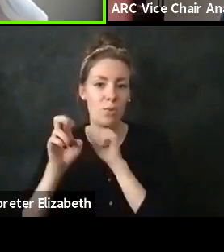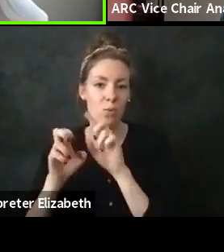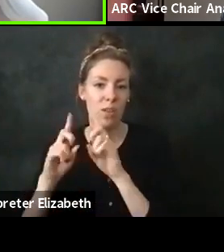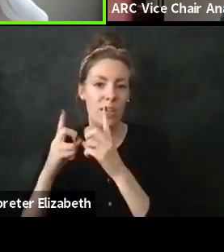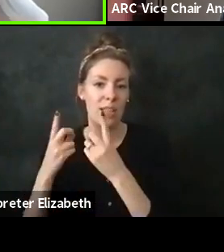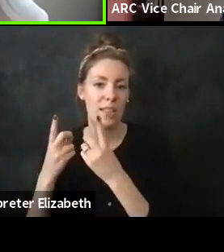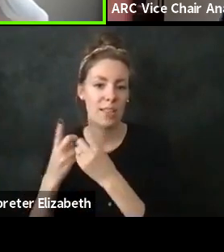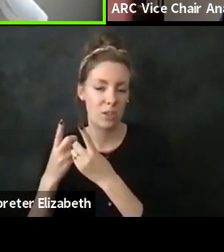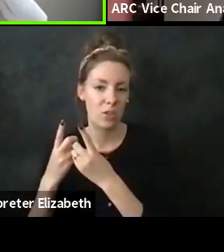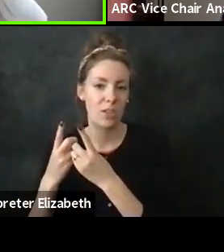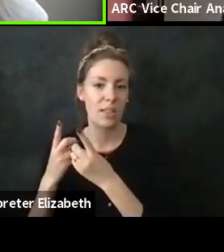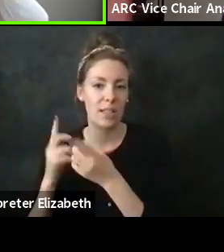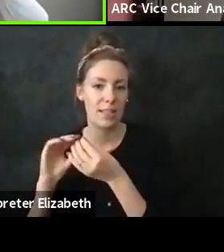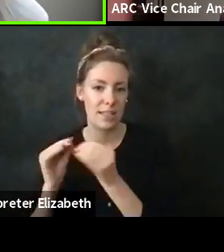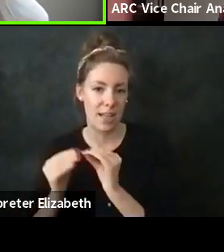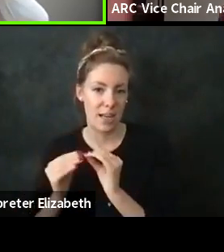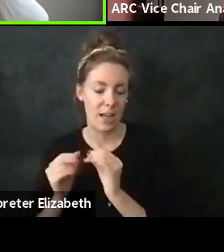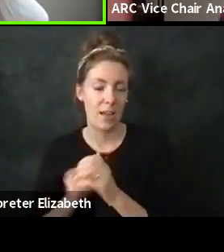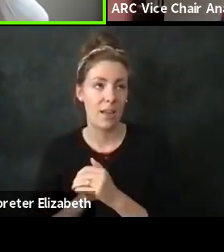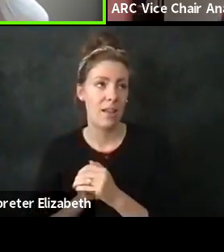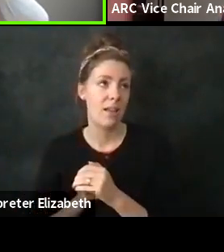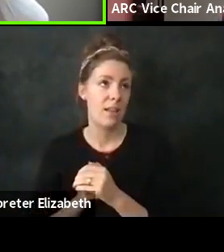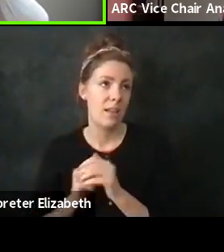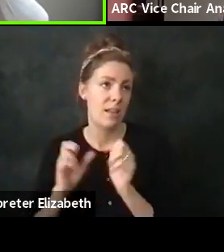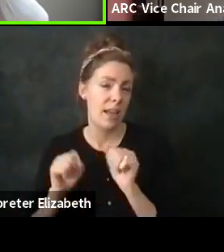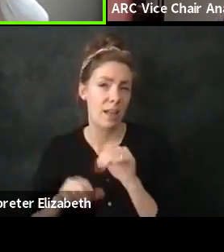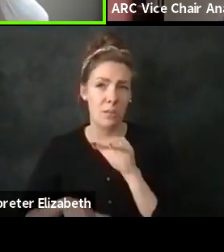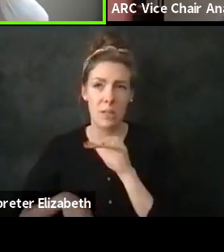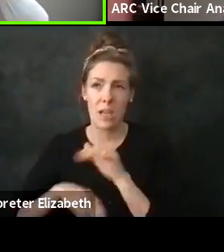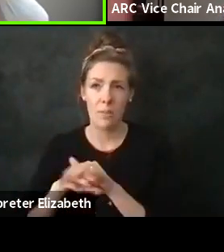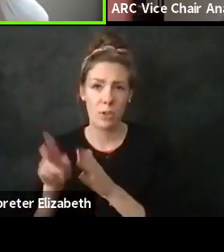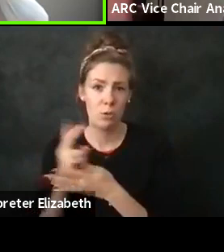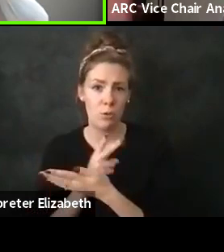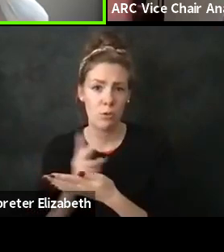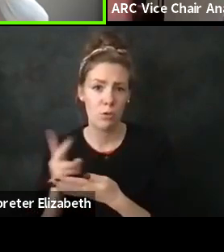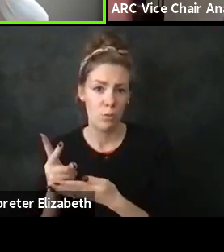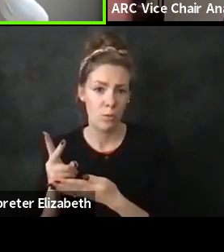data set. That could take up to 2 weeks.